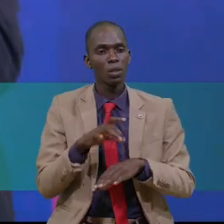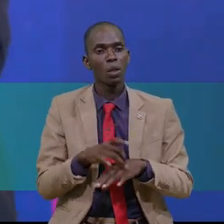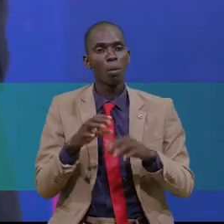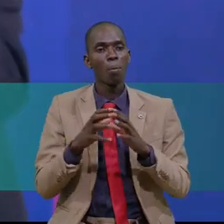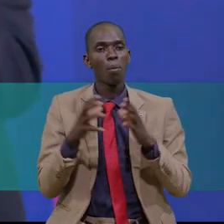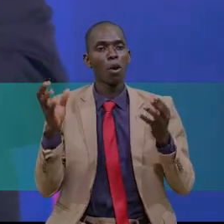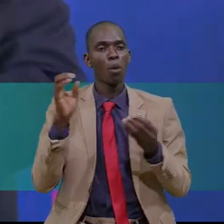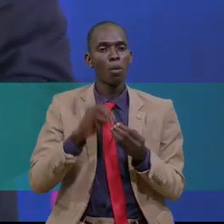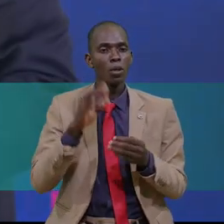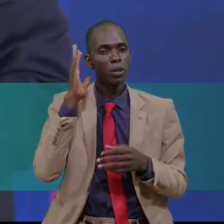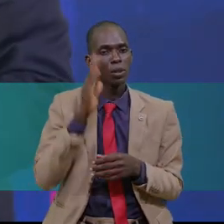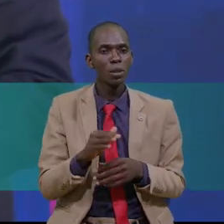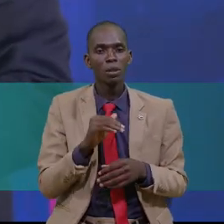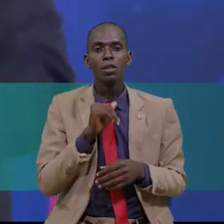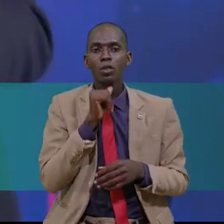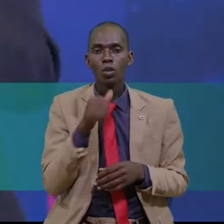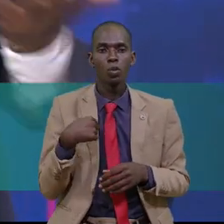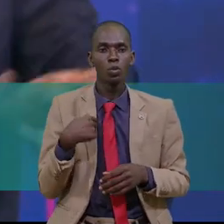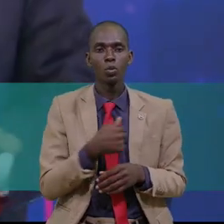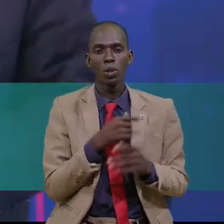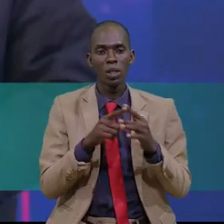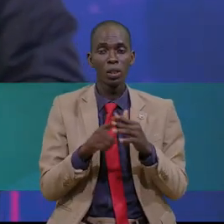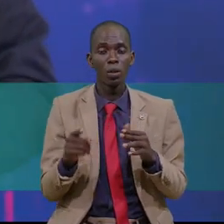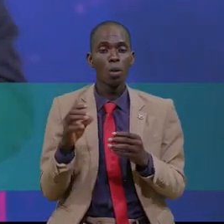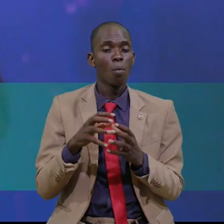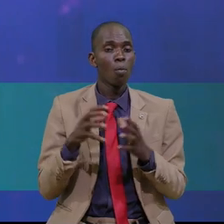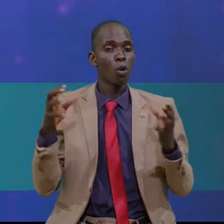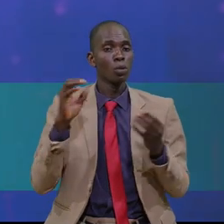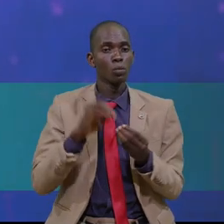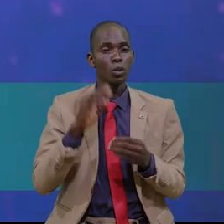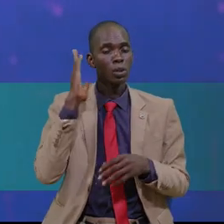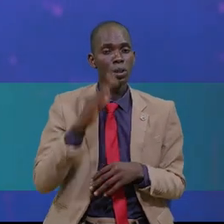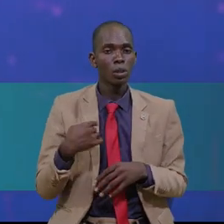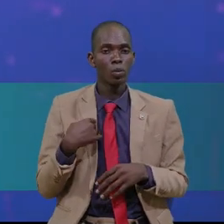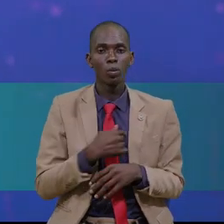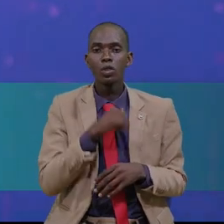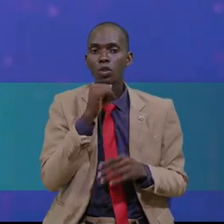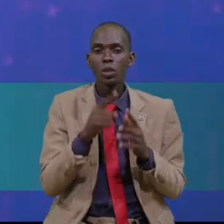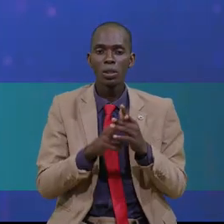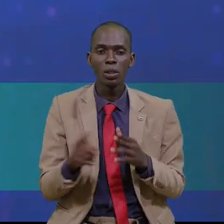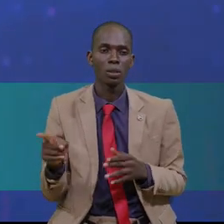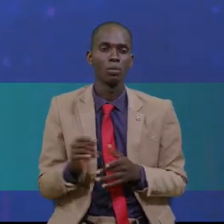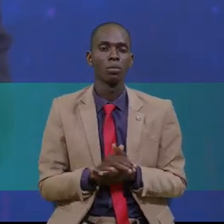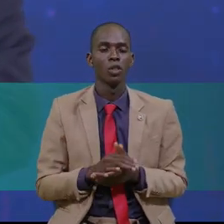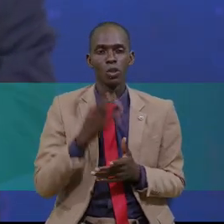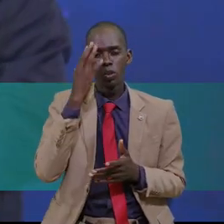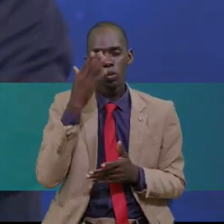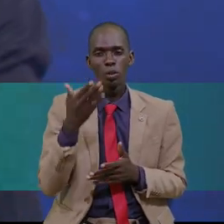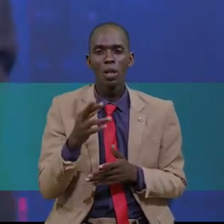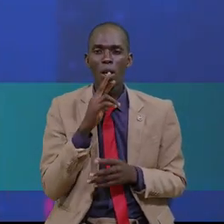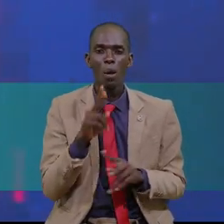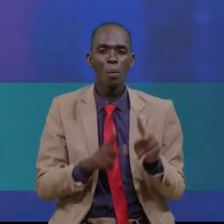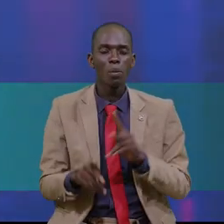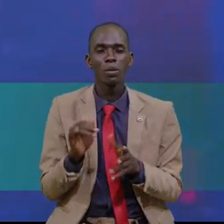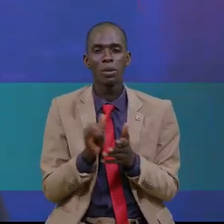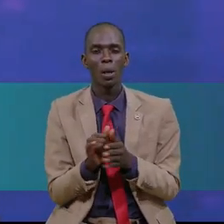more shall not we escape. Much more shall we not escape. You know, there are people that act as if